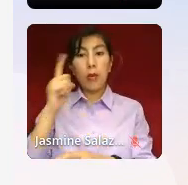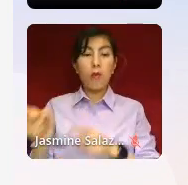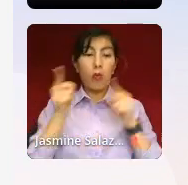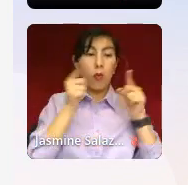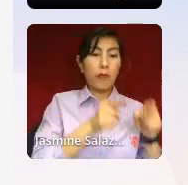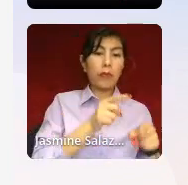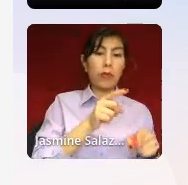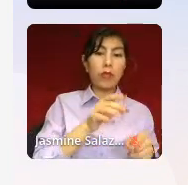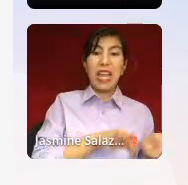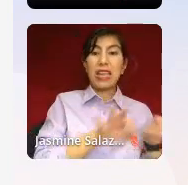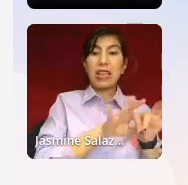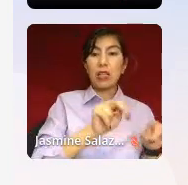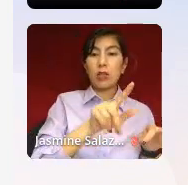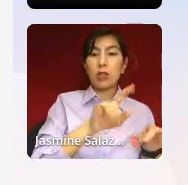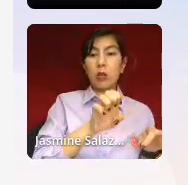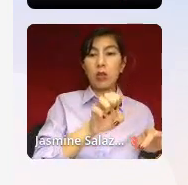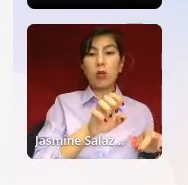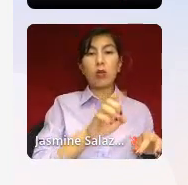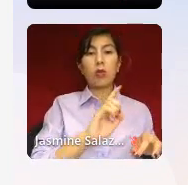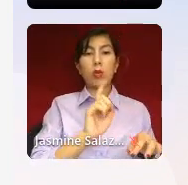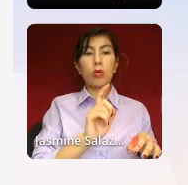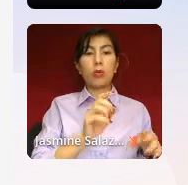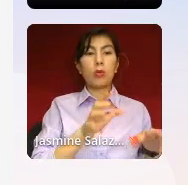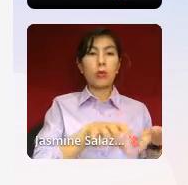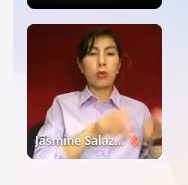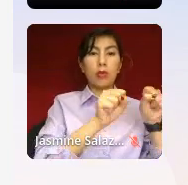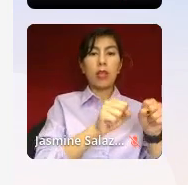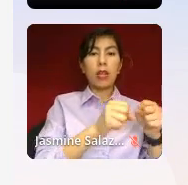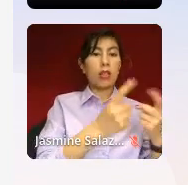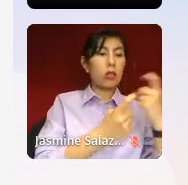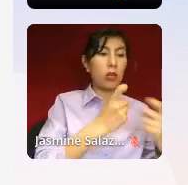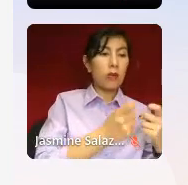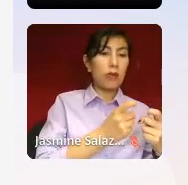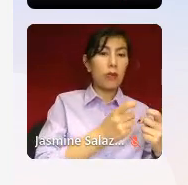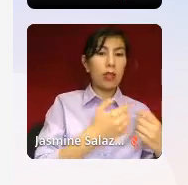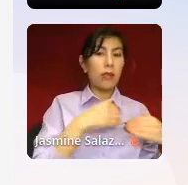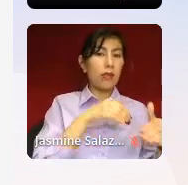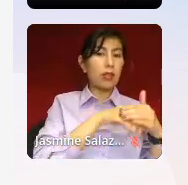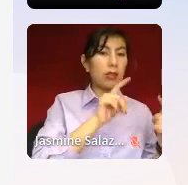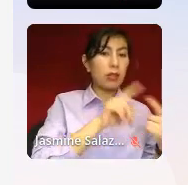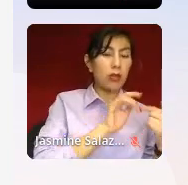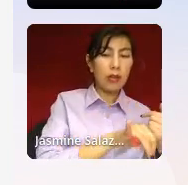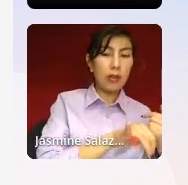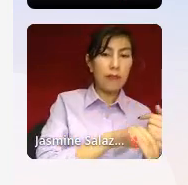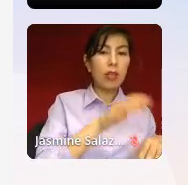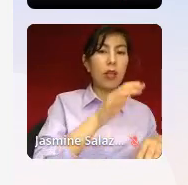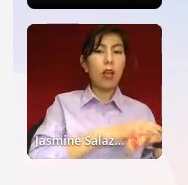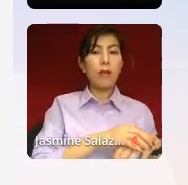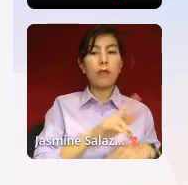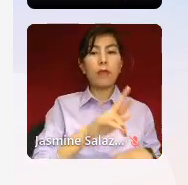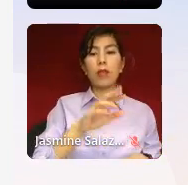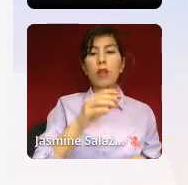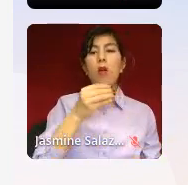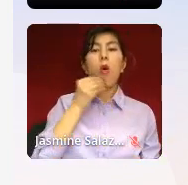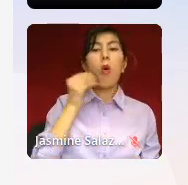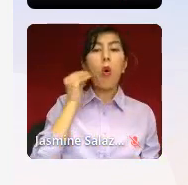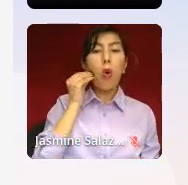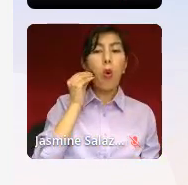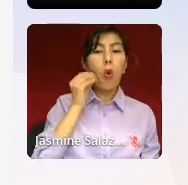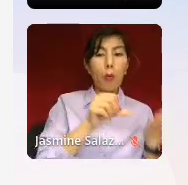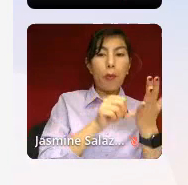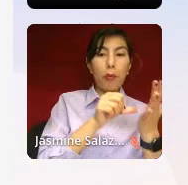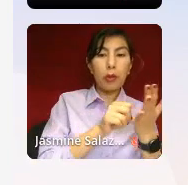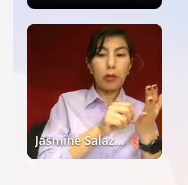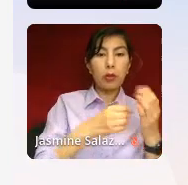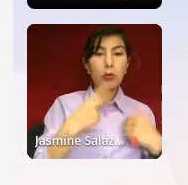where you'll take that survey and have access to that survey is on the reception page or that home page. And there's a green